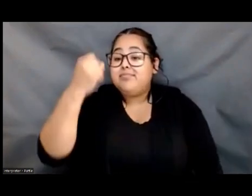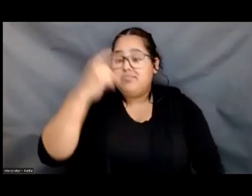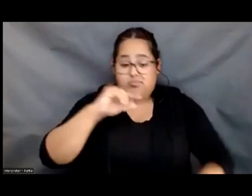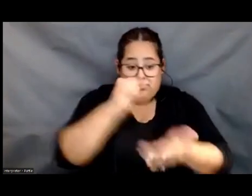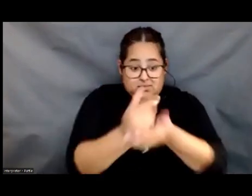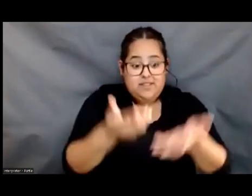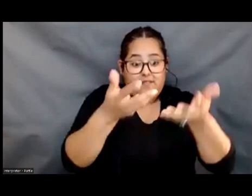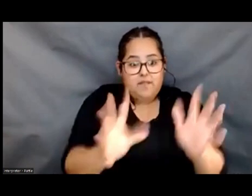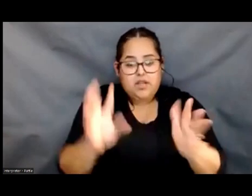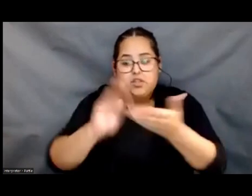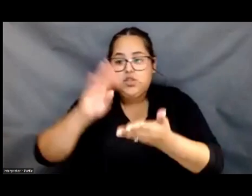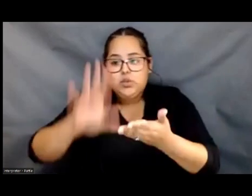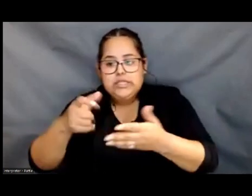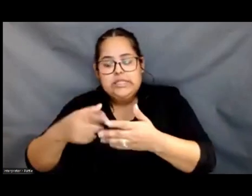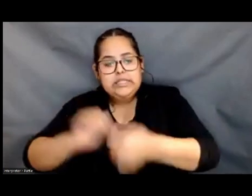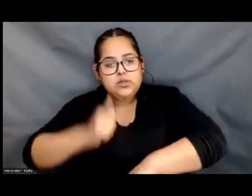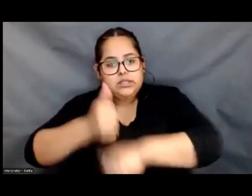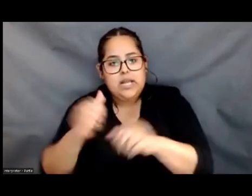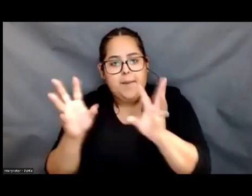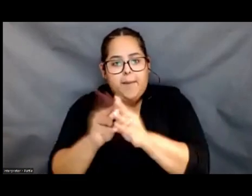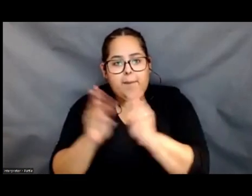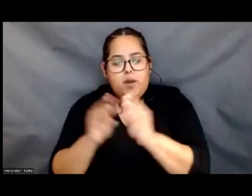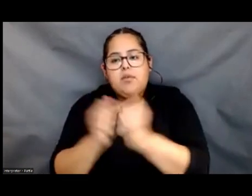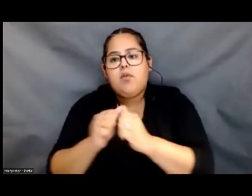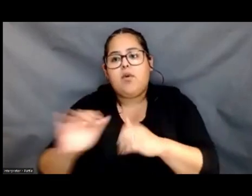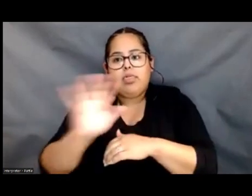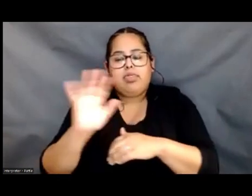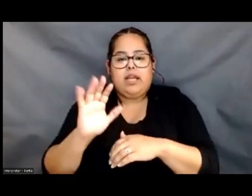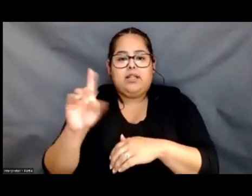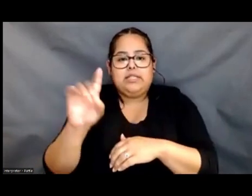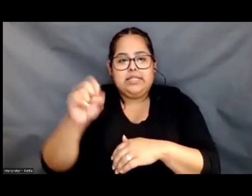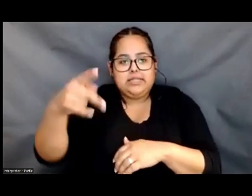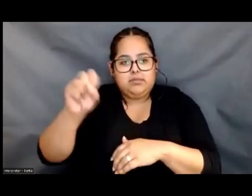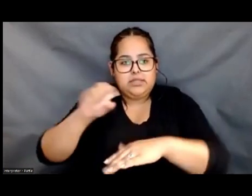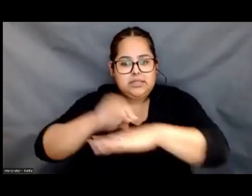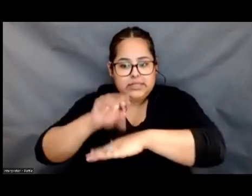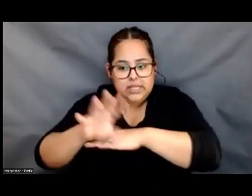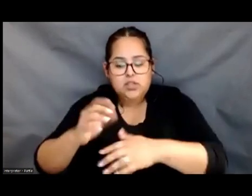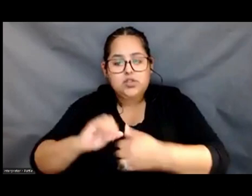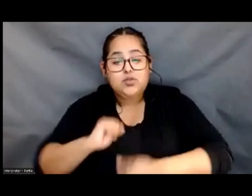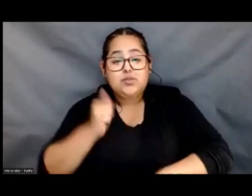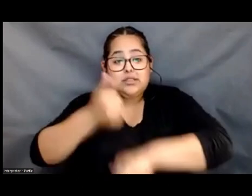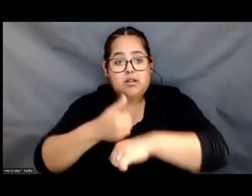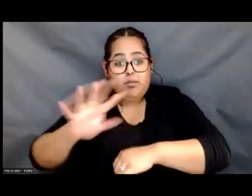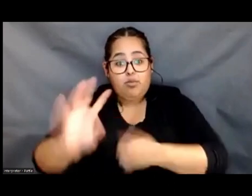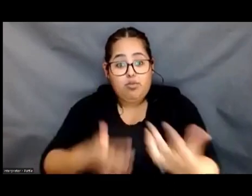will need to schedule an appointment with their DSPS counselor to discuss their college accommodation